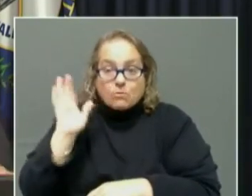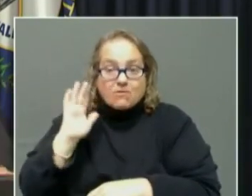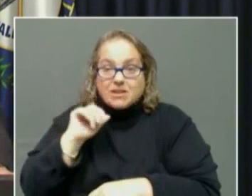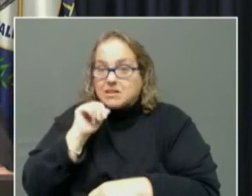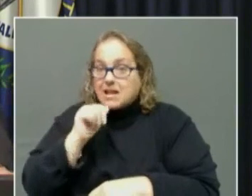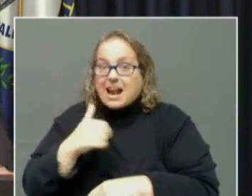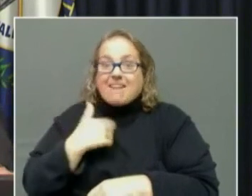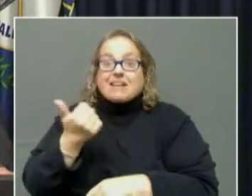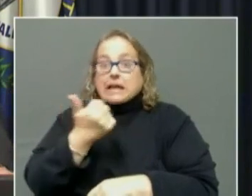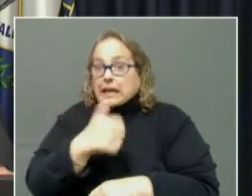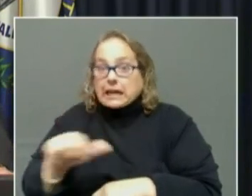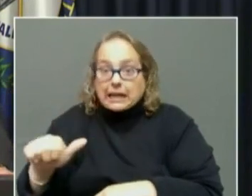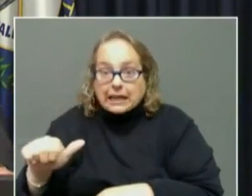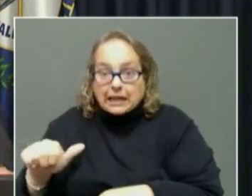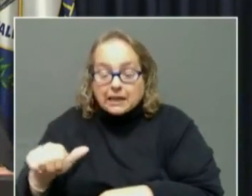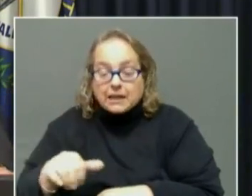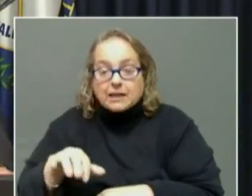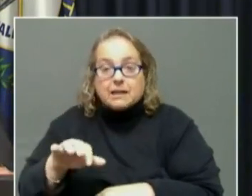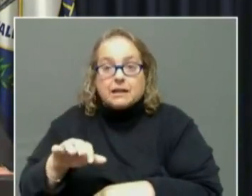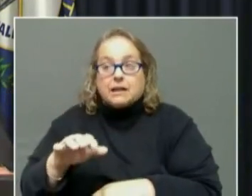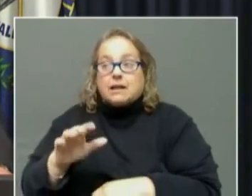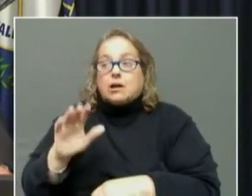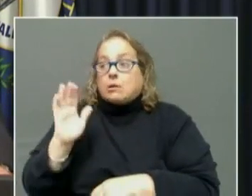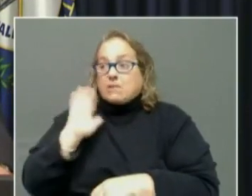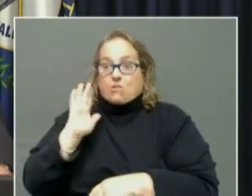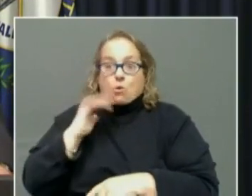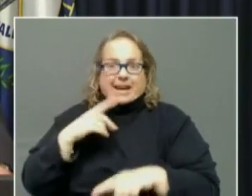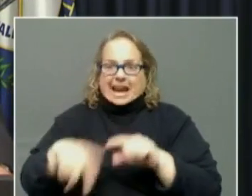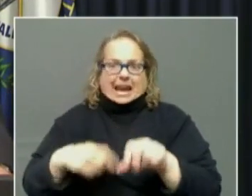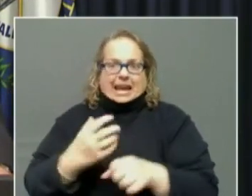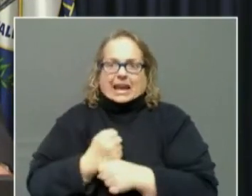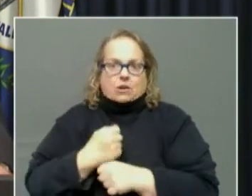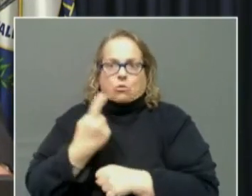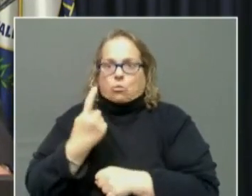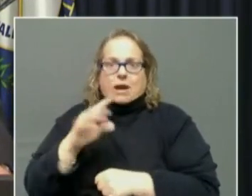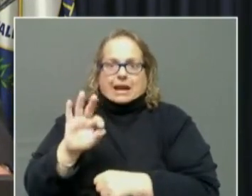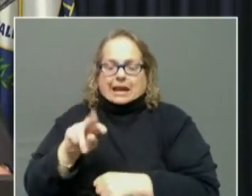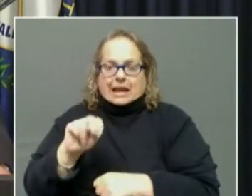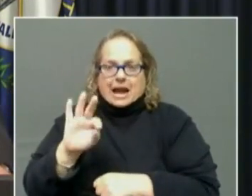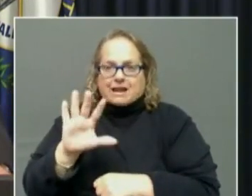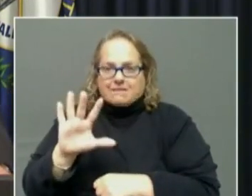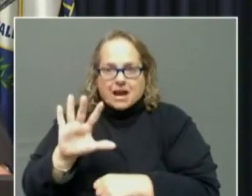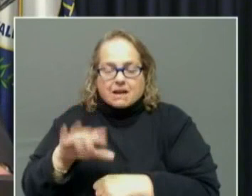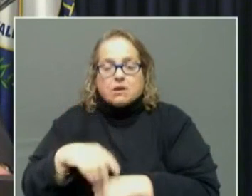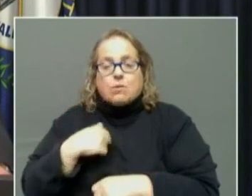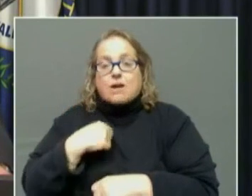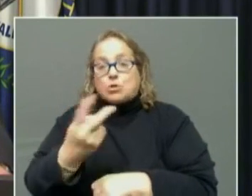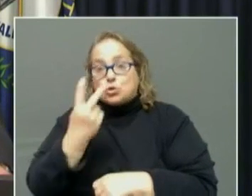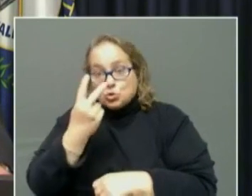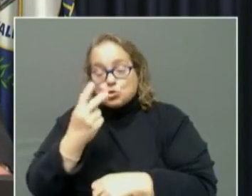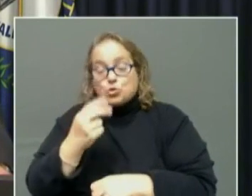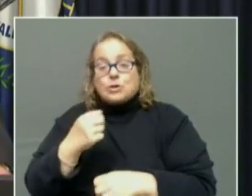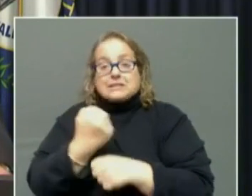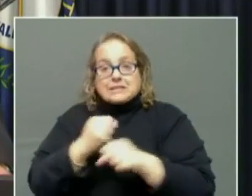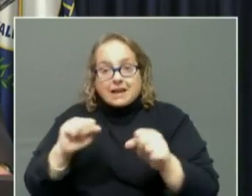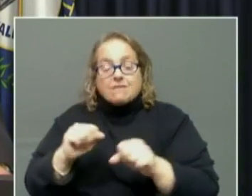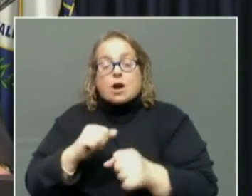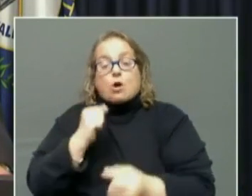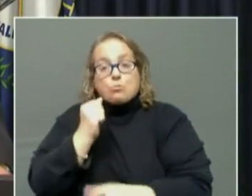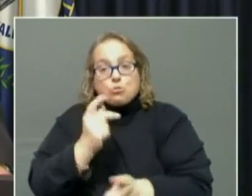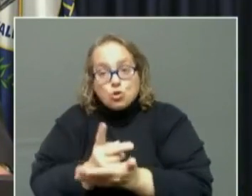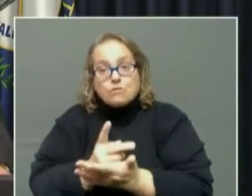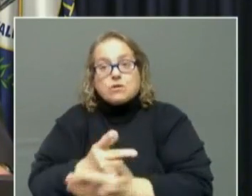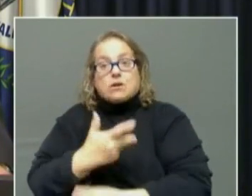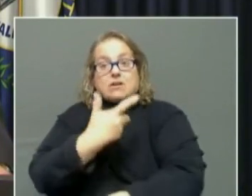single N95 mask. We've got at least 2 approved safe and effective COVID vaccines that are eliminating